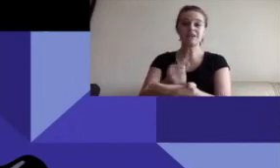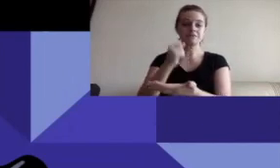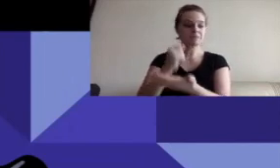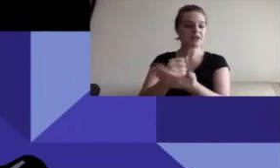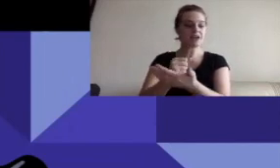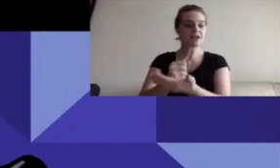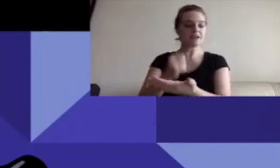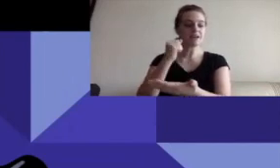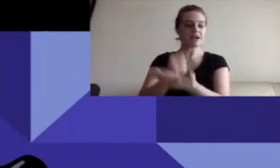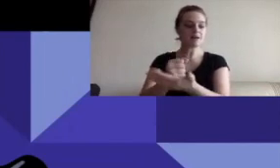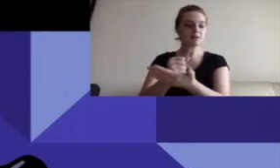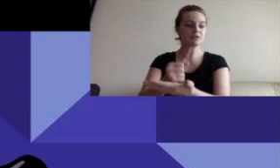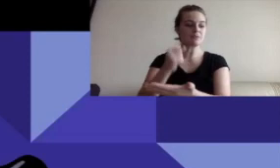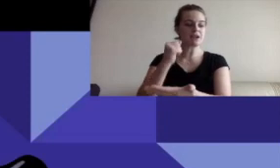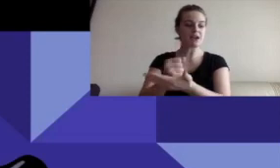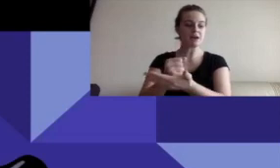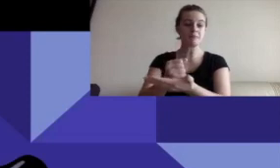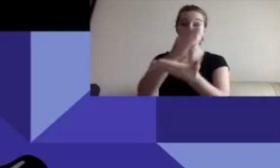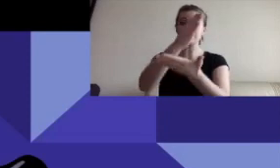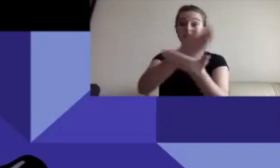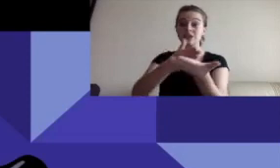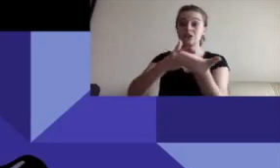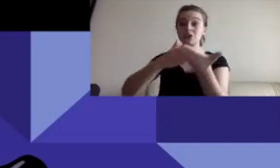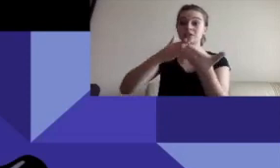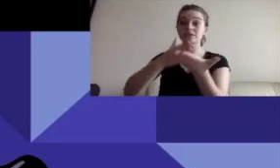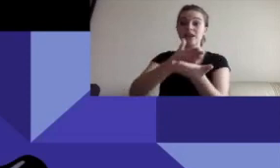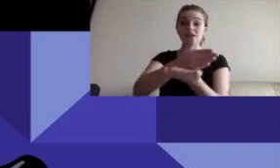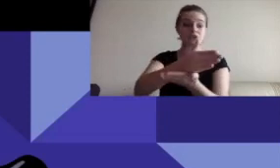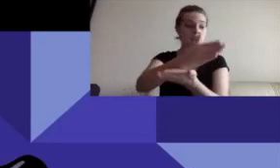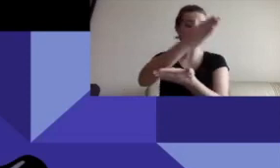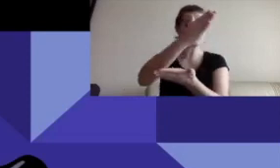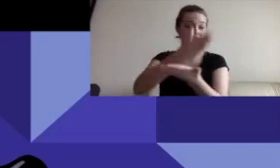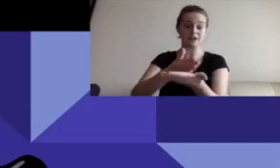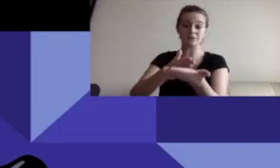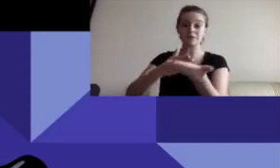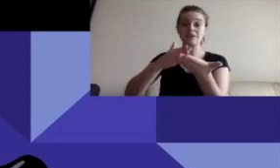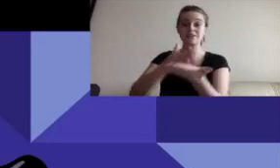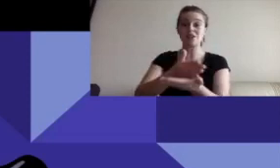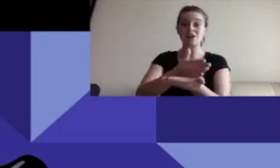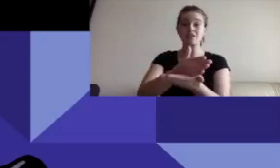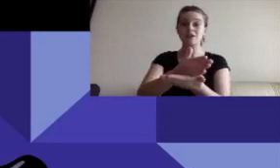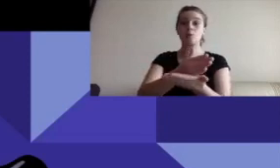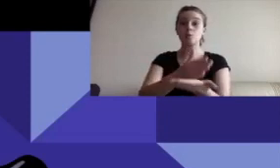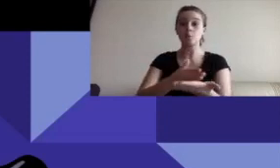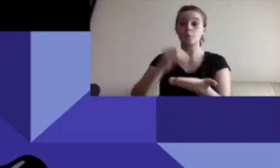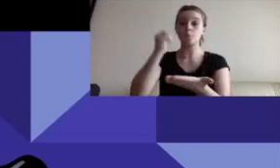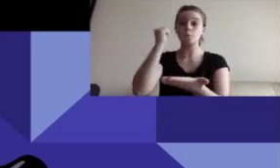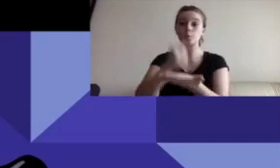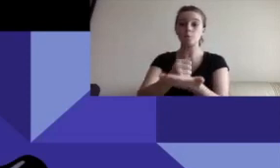Bling, blang, hammer with my hammer. Zingo, zango, cutting with my saw.